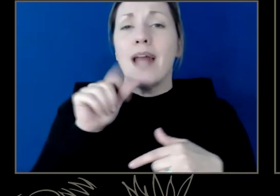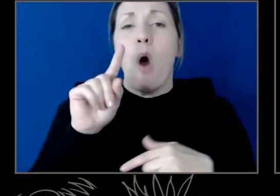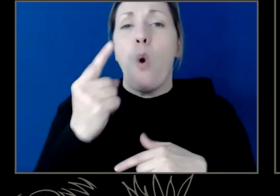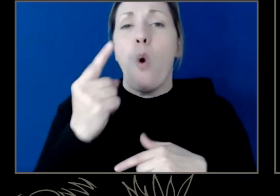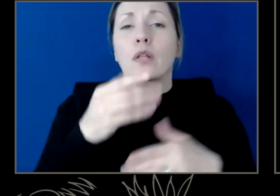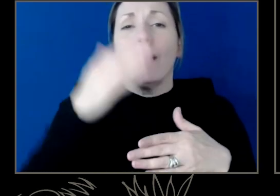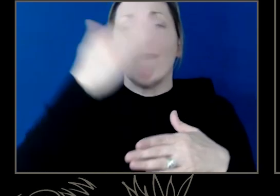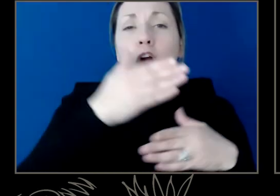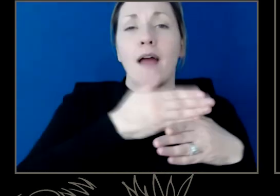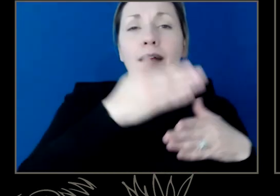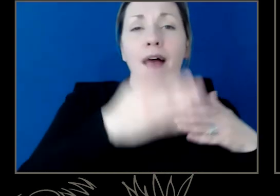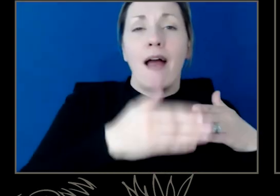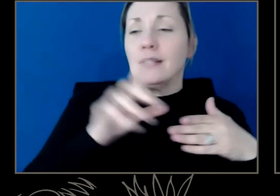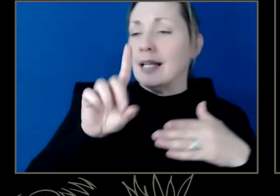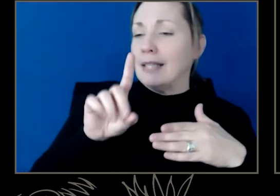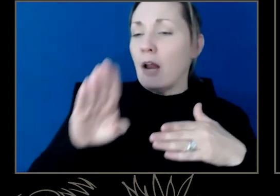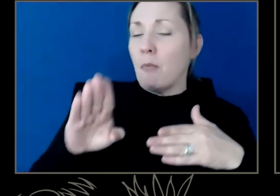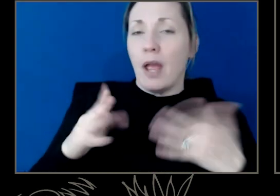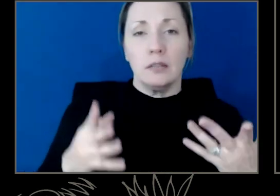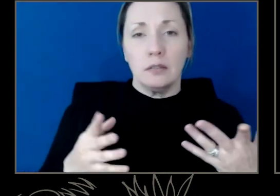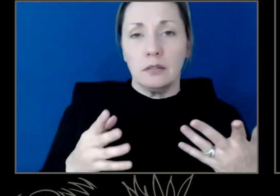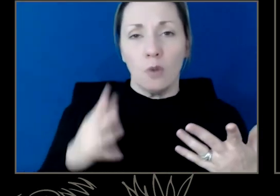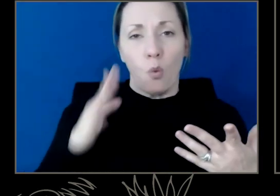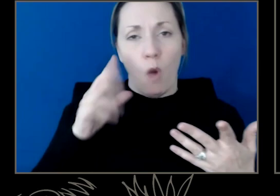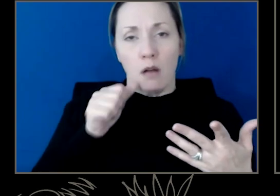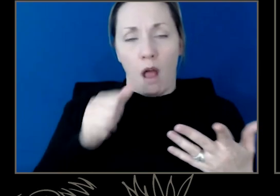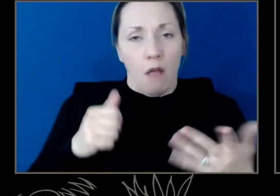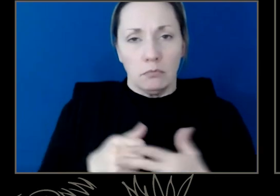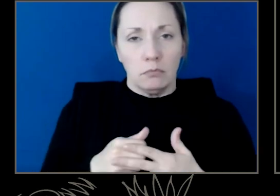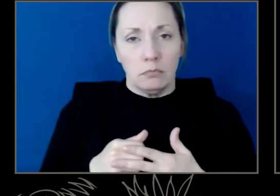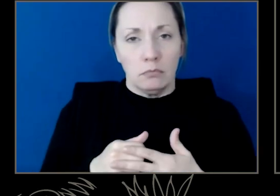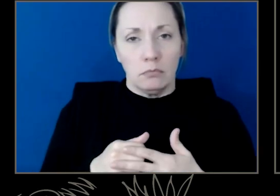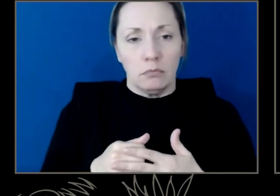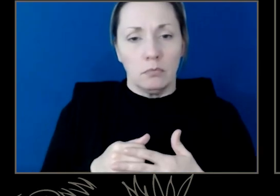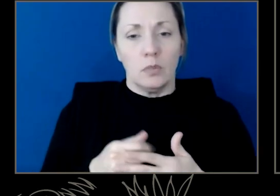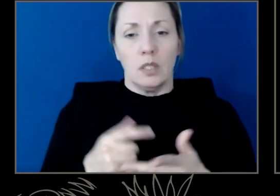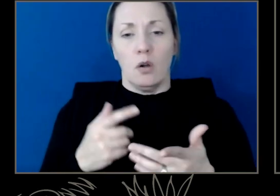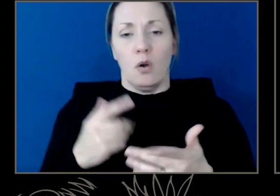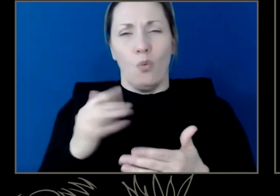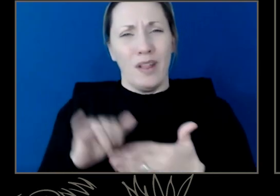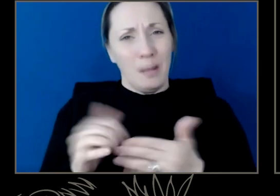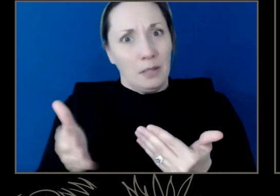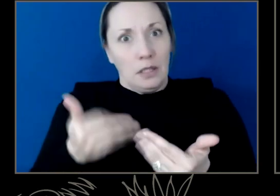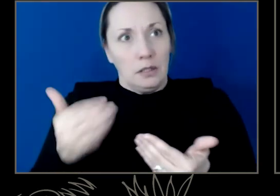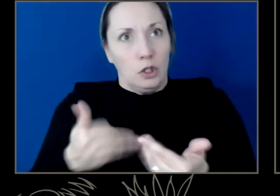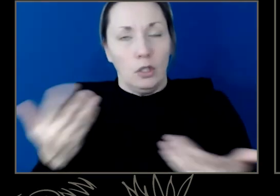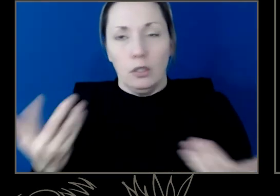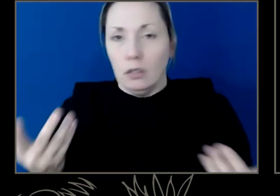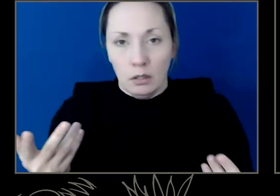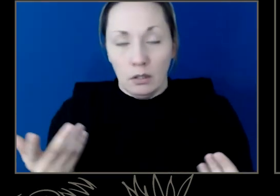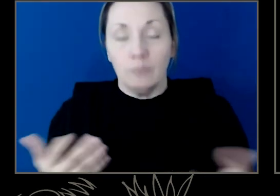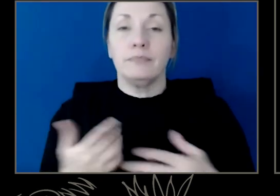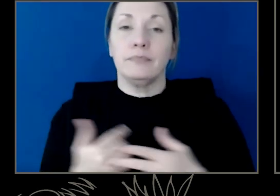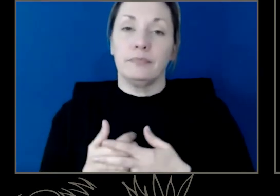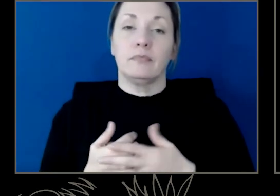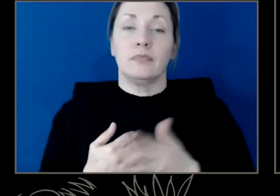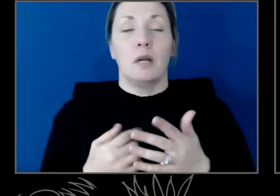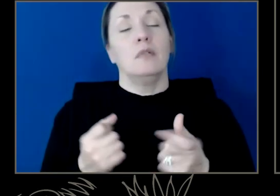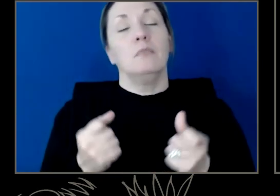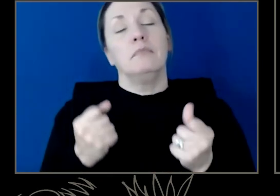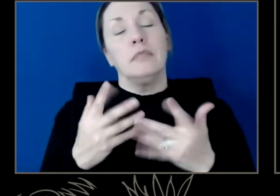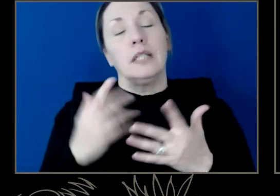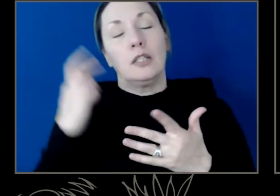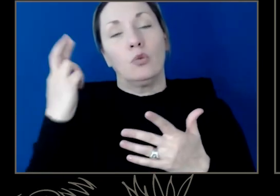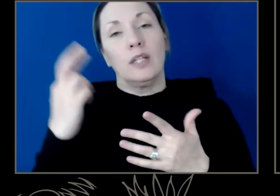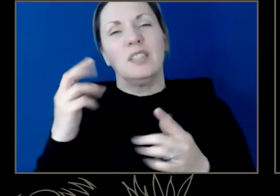database? Why can't we just build client-side apps? Wouldn't that be just so much easier? And there's a million reasons, but let's